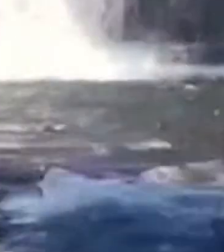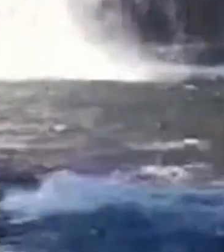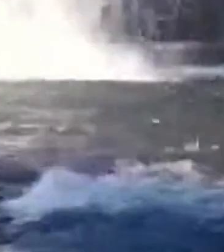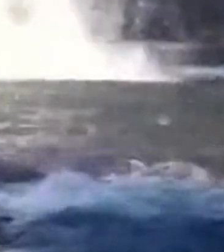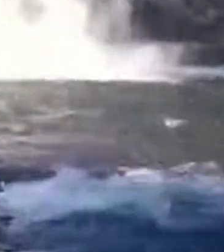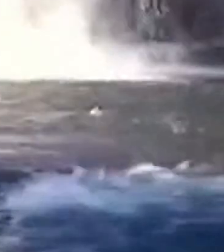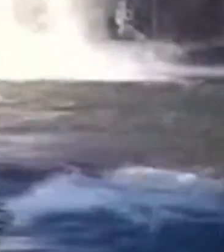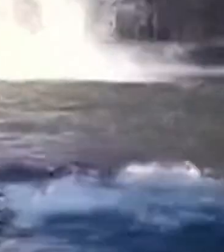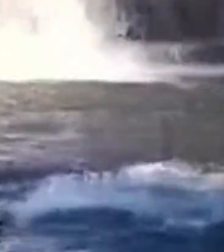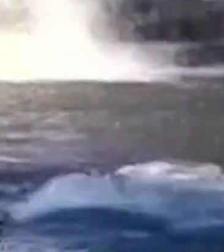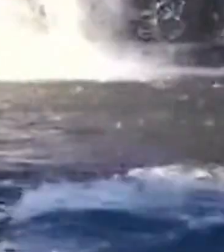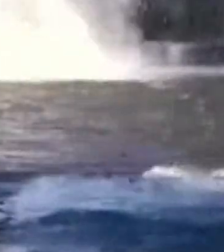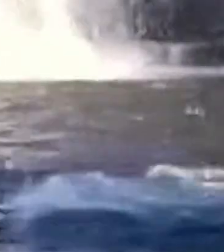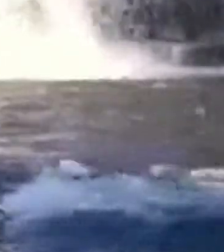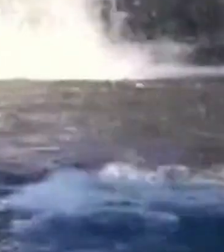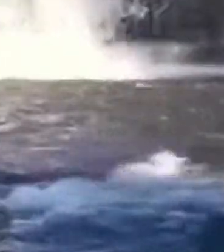peace